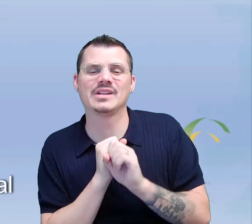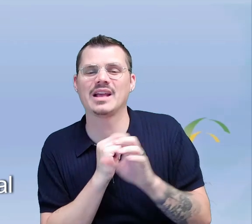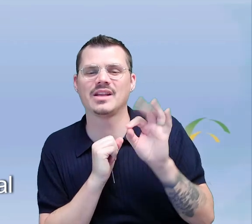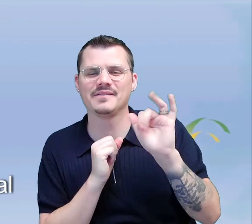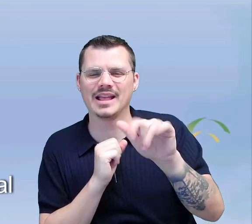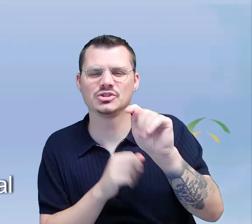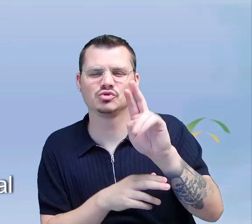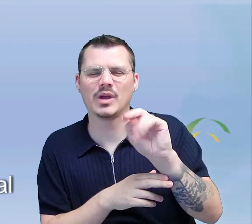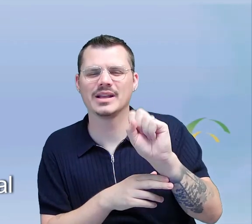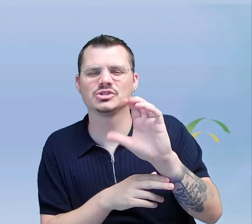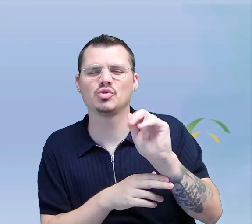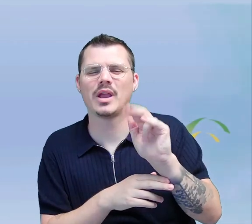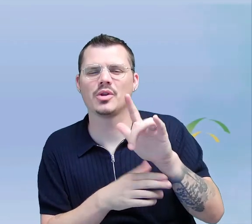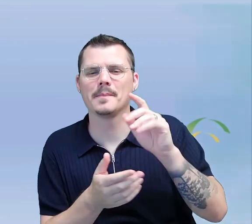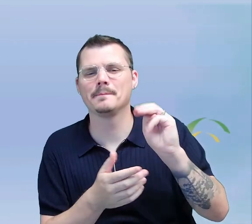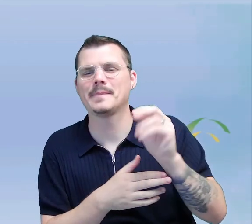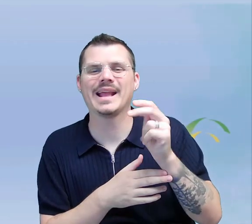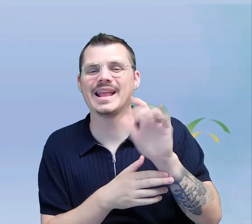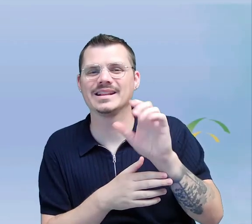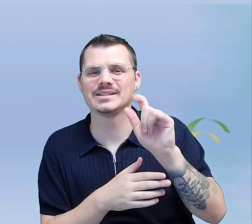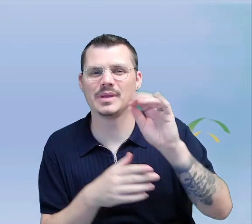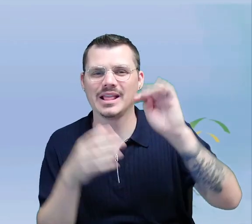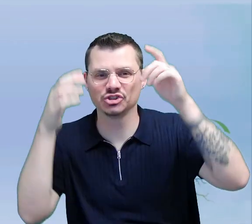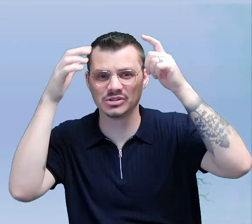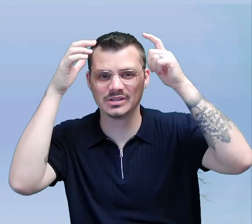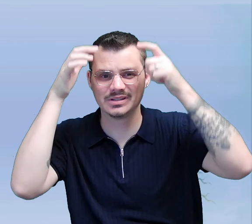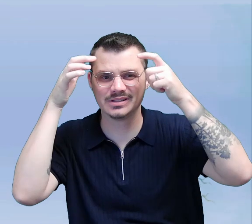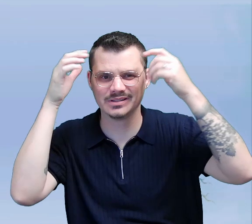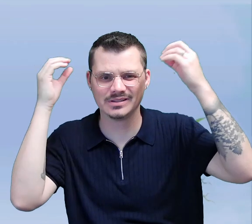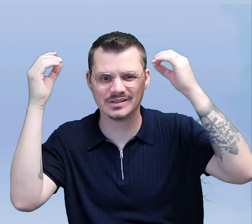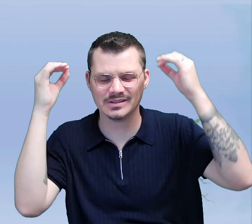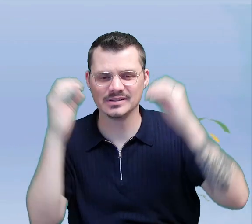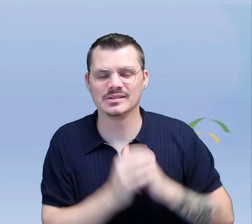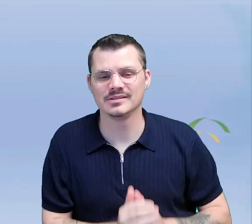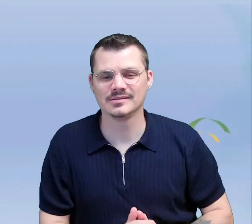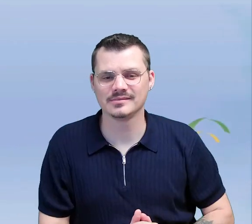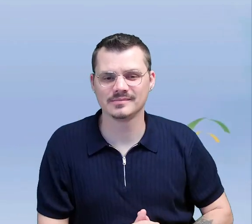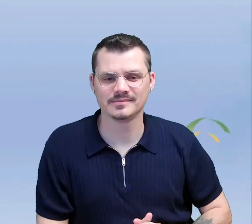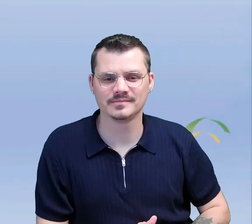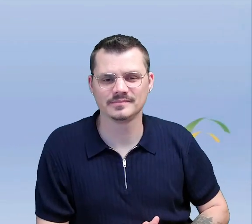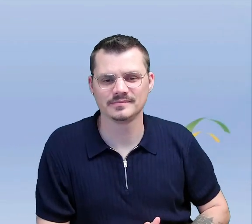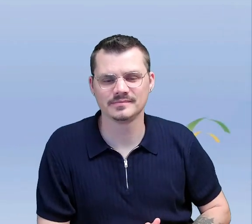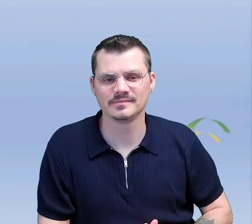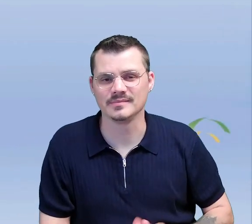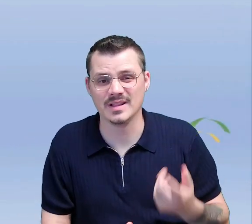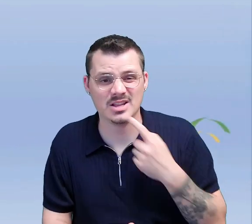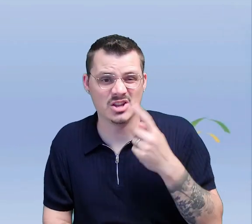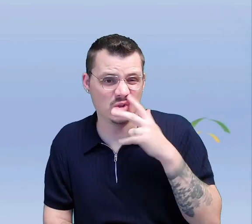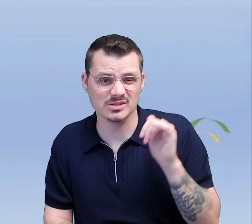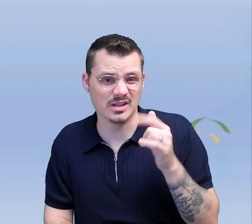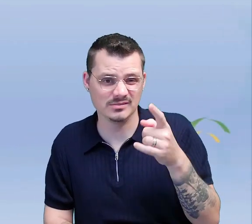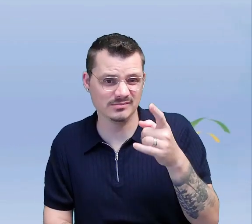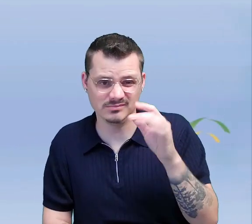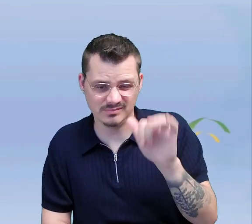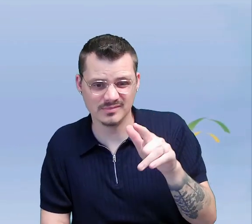advertising shots of the transcranial magnetic stimulation gadget. And it looks just